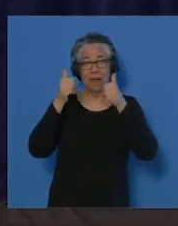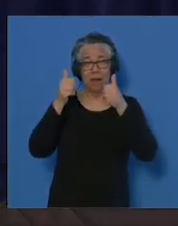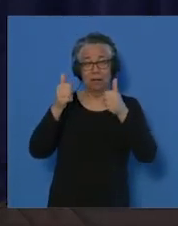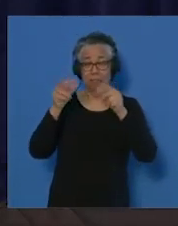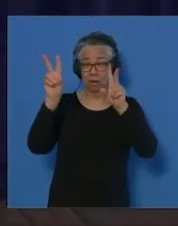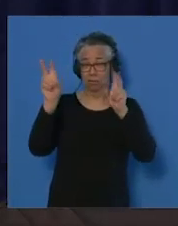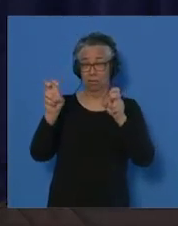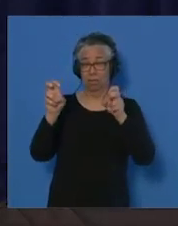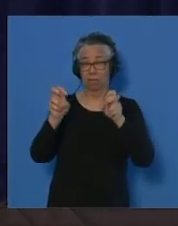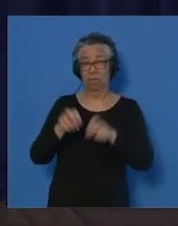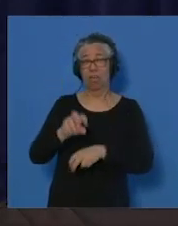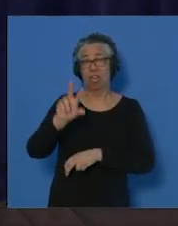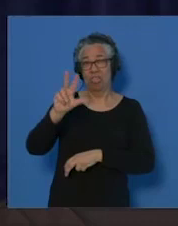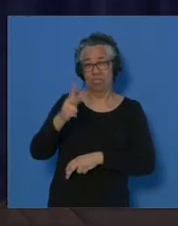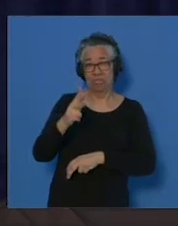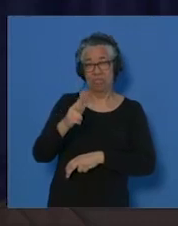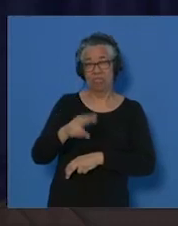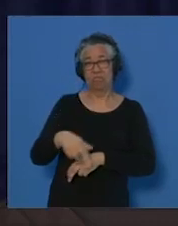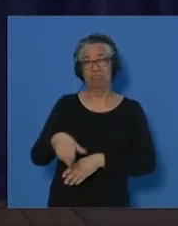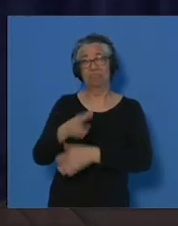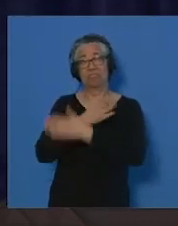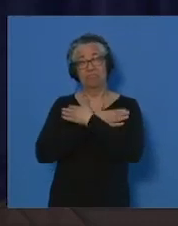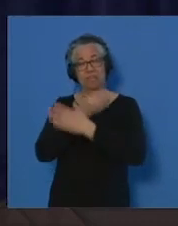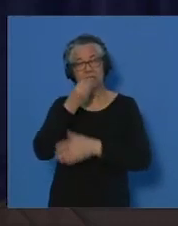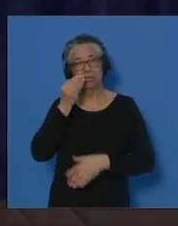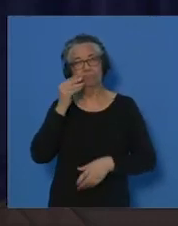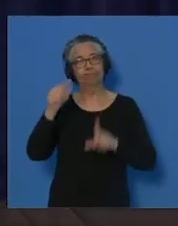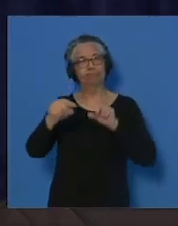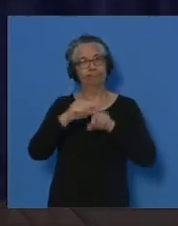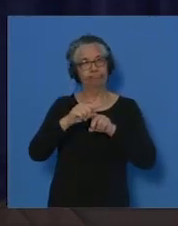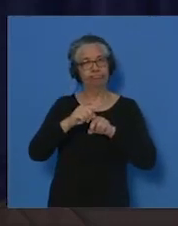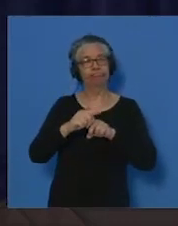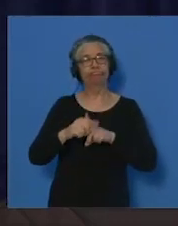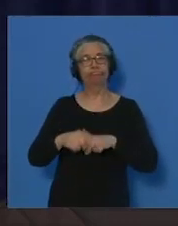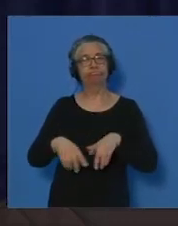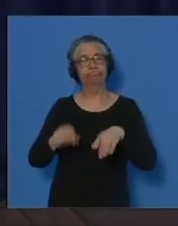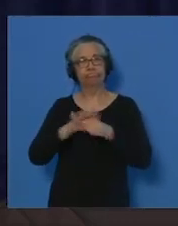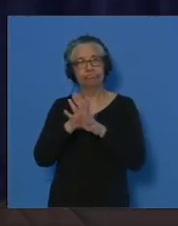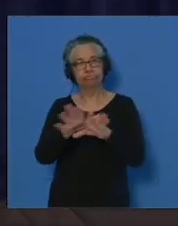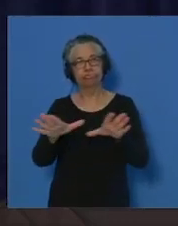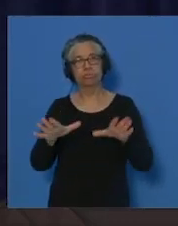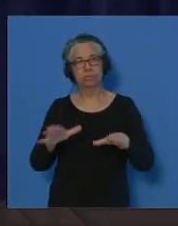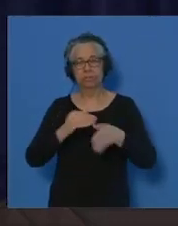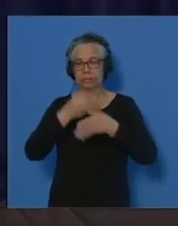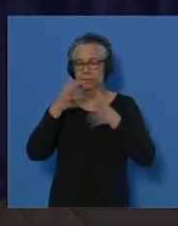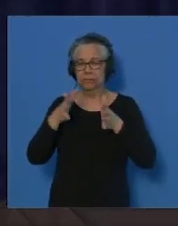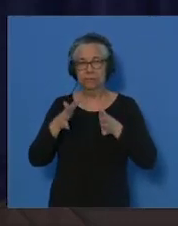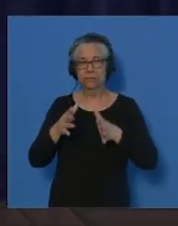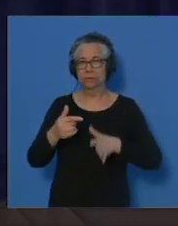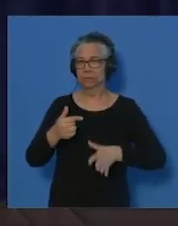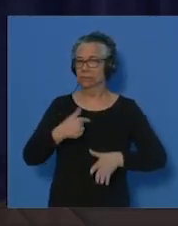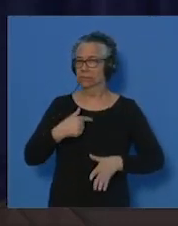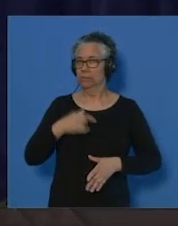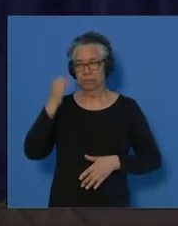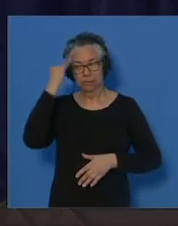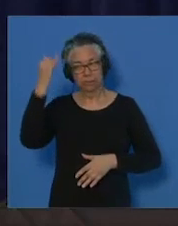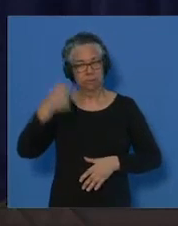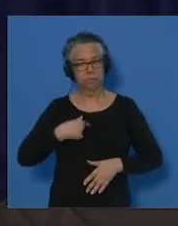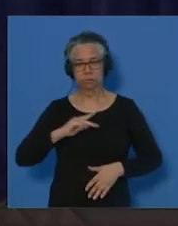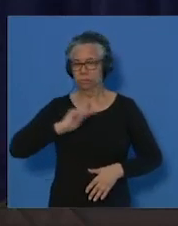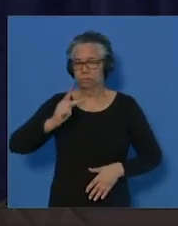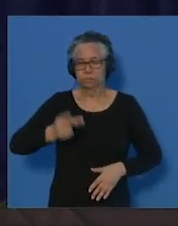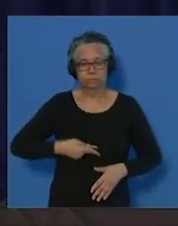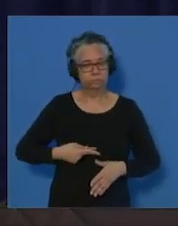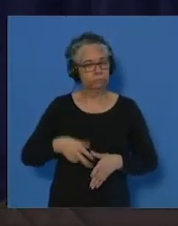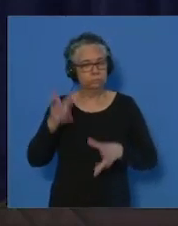I quote, "Third rest home comes up positive for coronavirus," end quote. As you can imagine, I was very upset upon hearing and